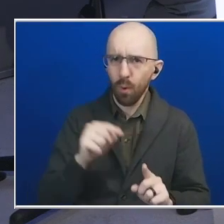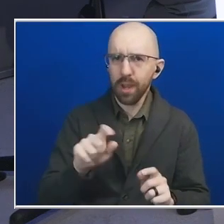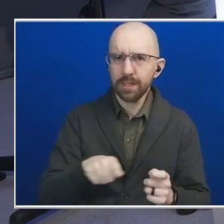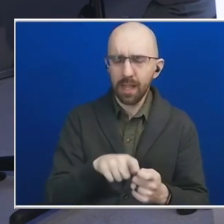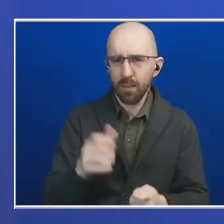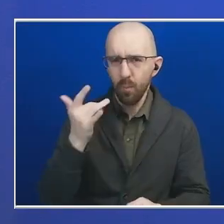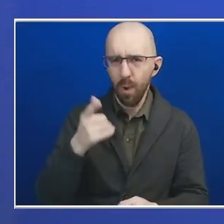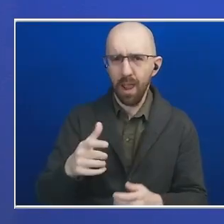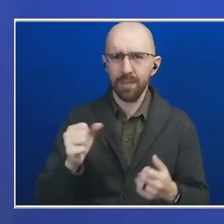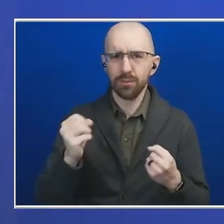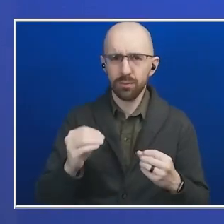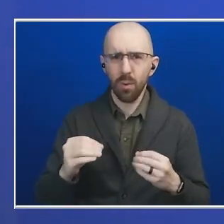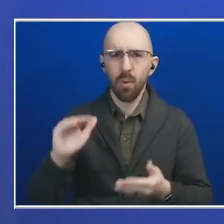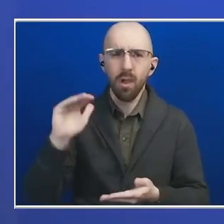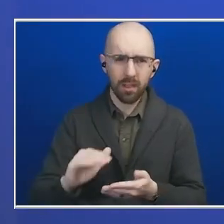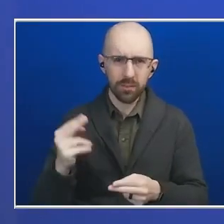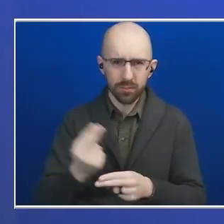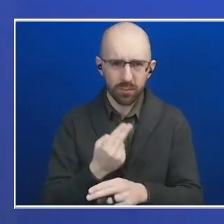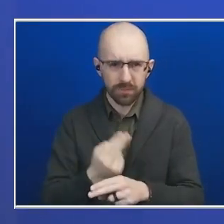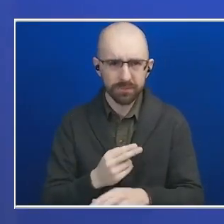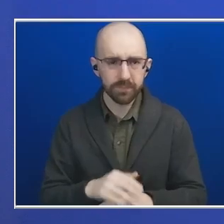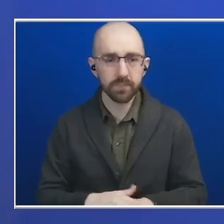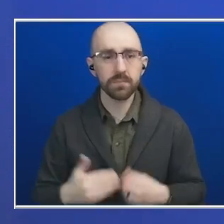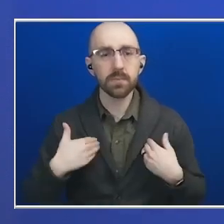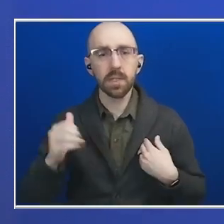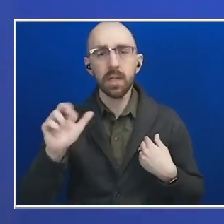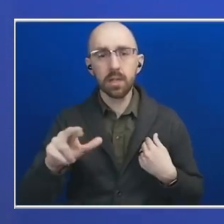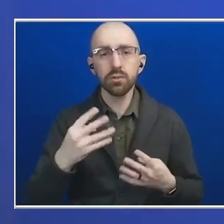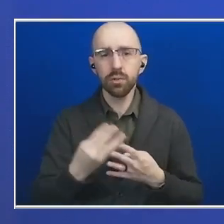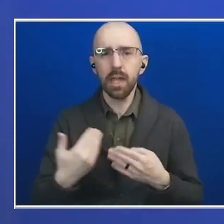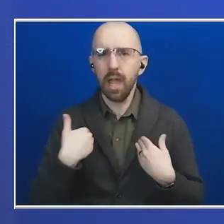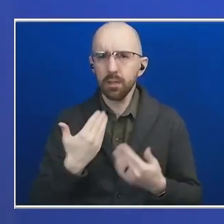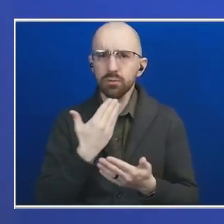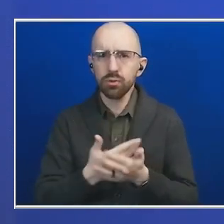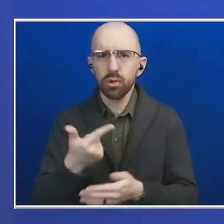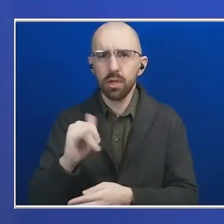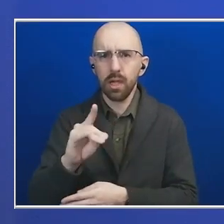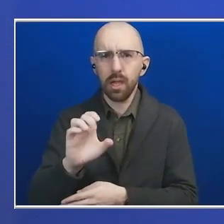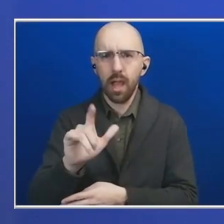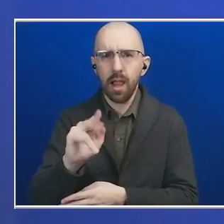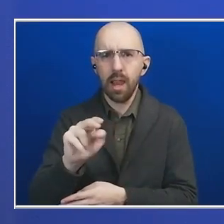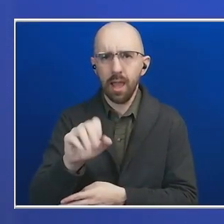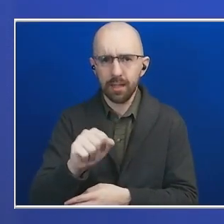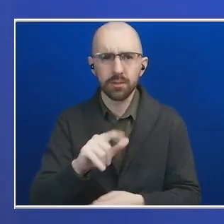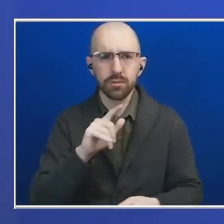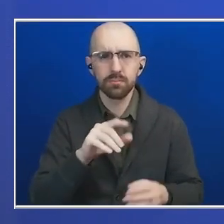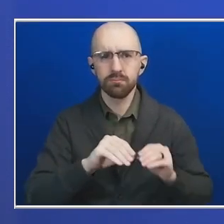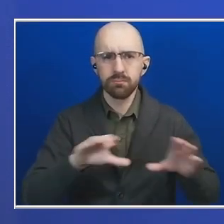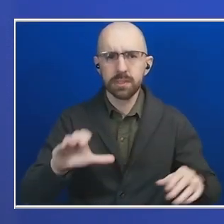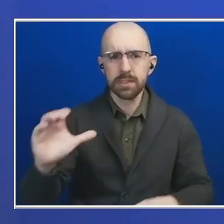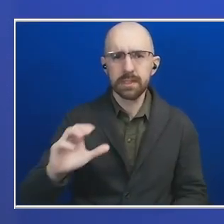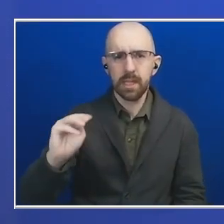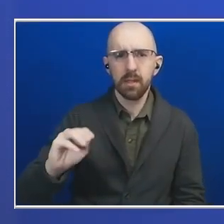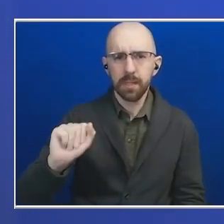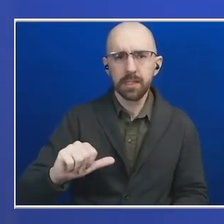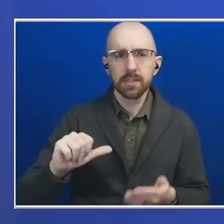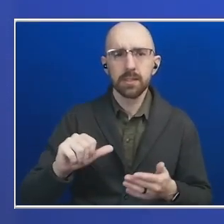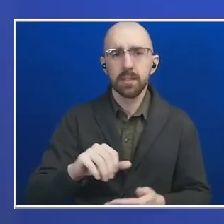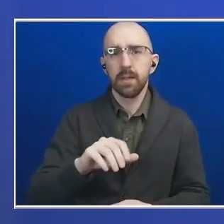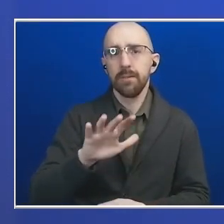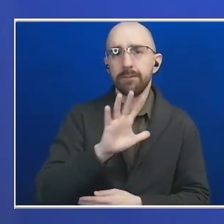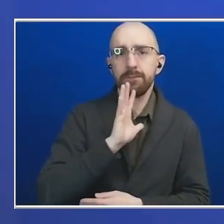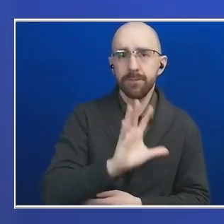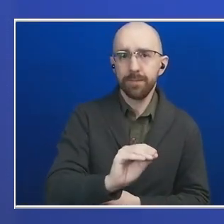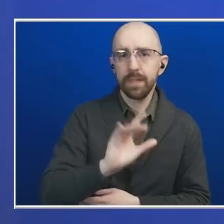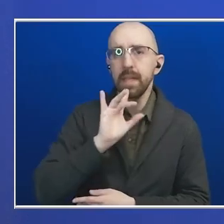underutilized? So lung cancer screening has a good set of guidelines that's released by the CMS, age 50 to 80 years, having quit smoking